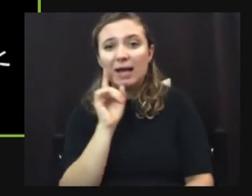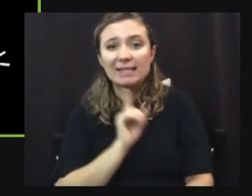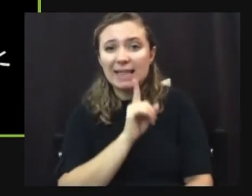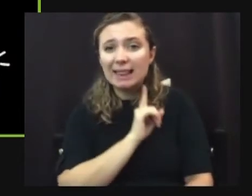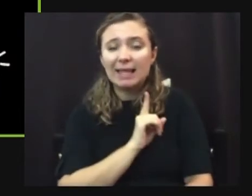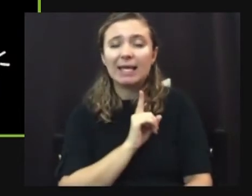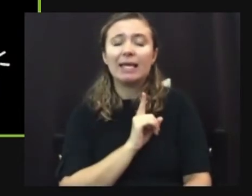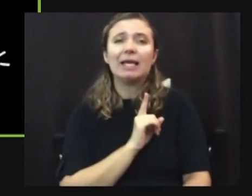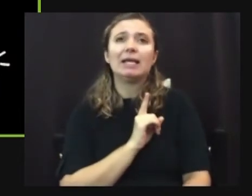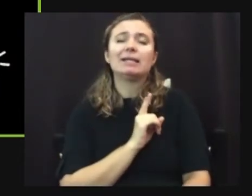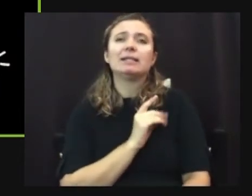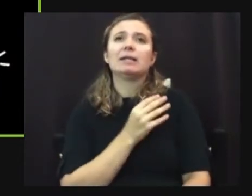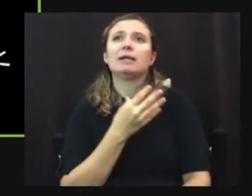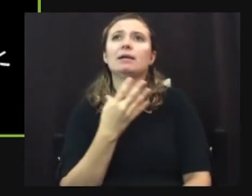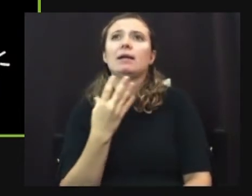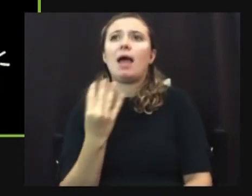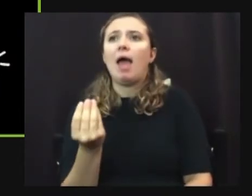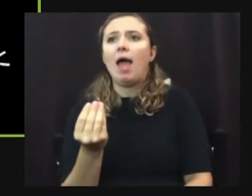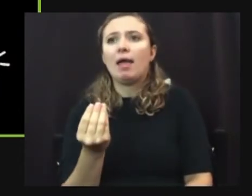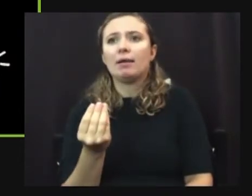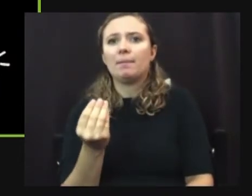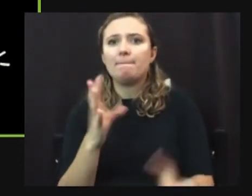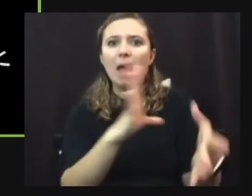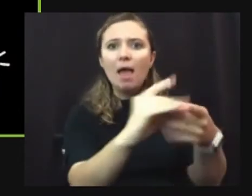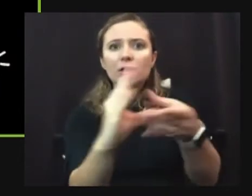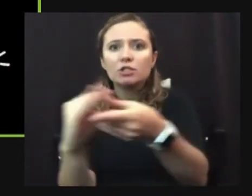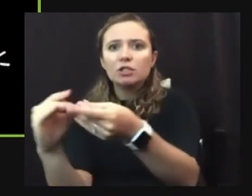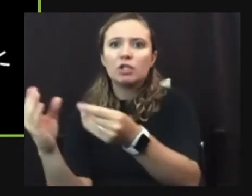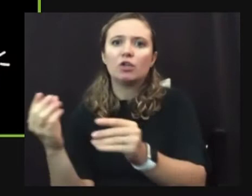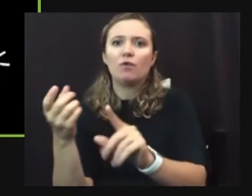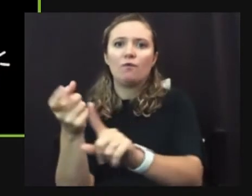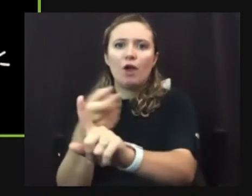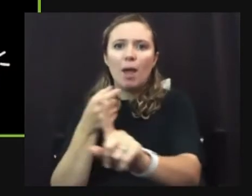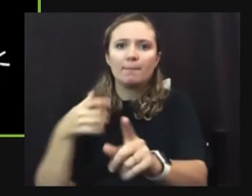just these messages from society of always being